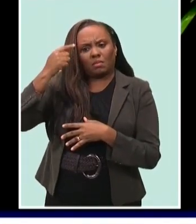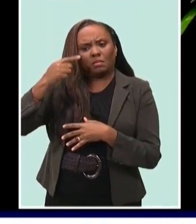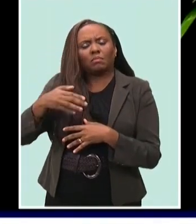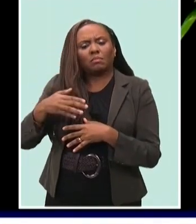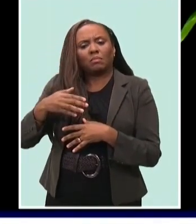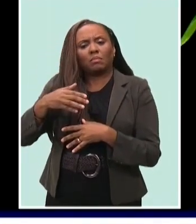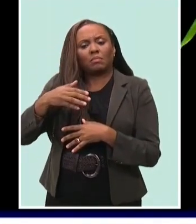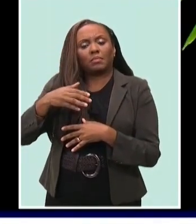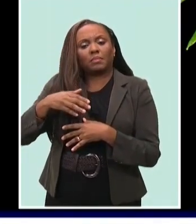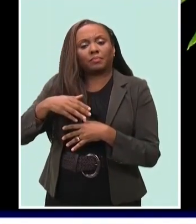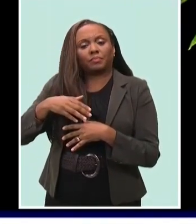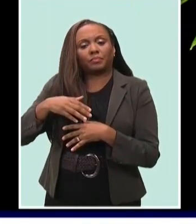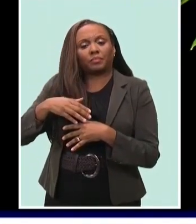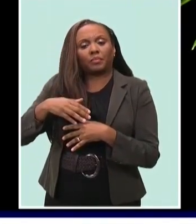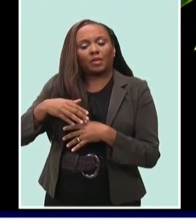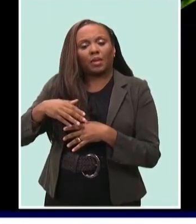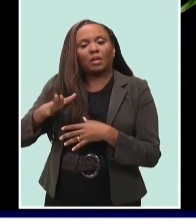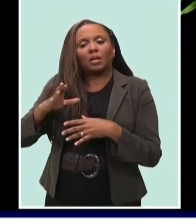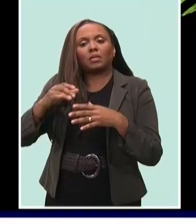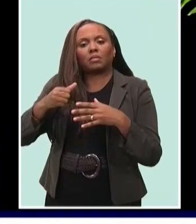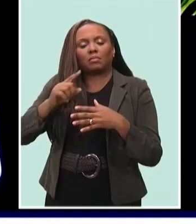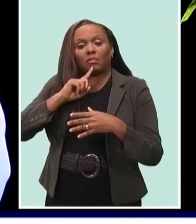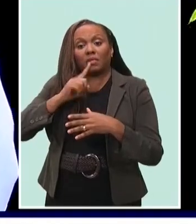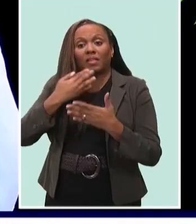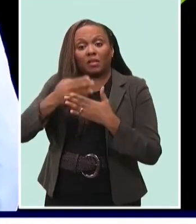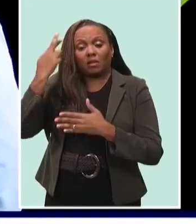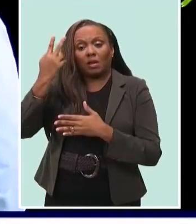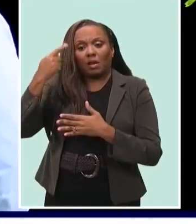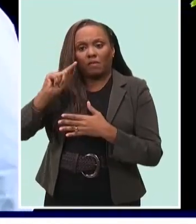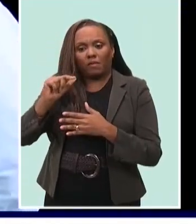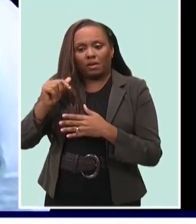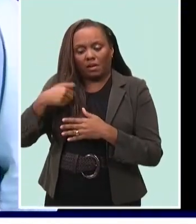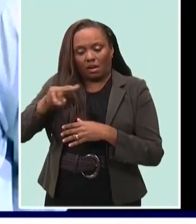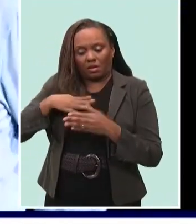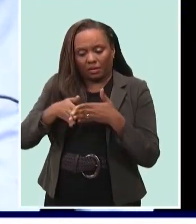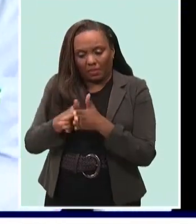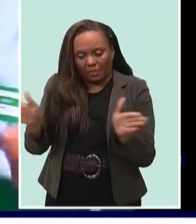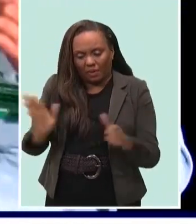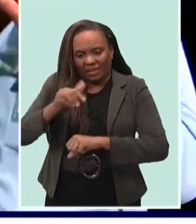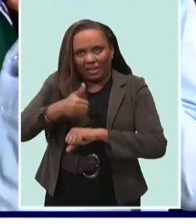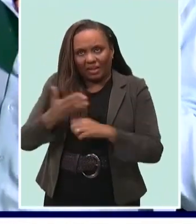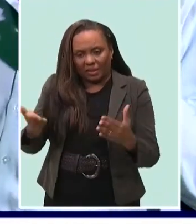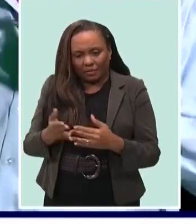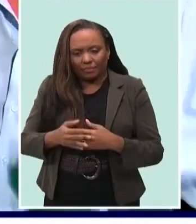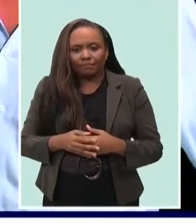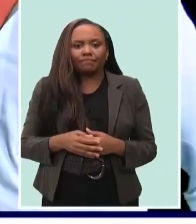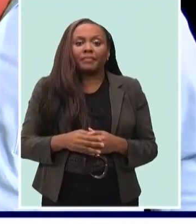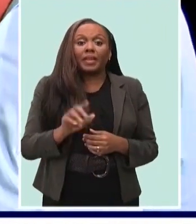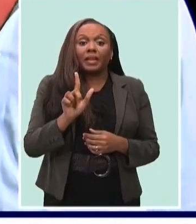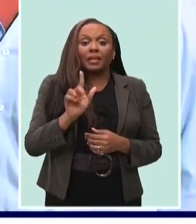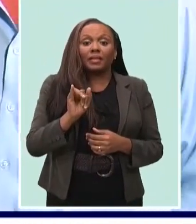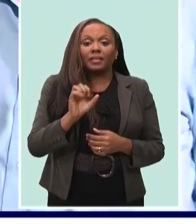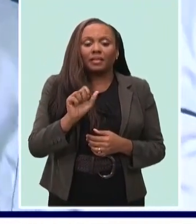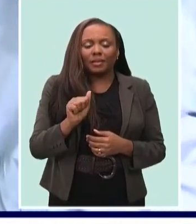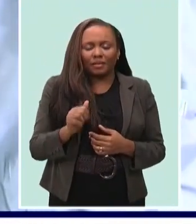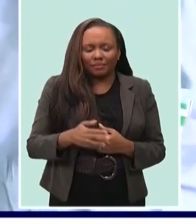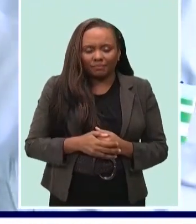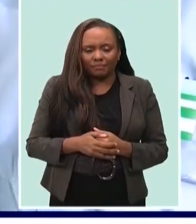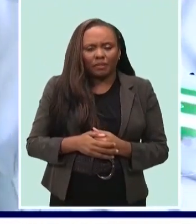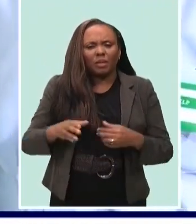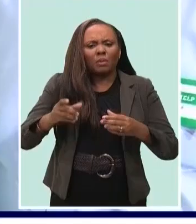we operate in our existing markets. Thank you very much, sir. And like I said, Lisa, one thing very unique about this store is that we'll